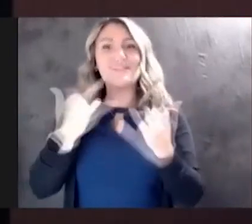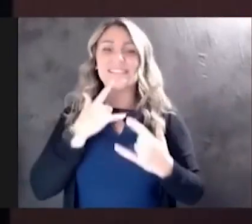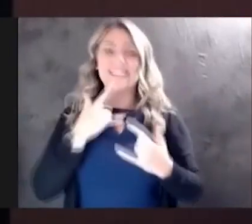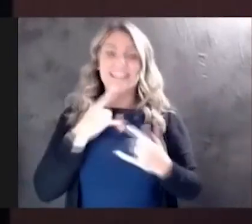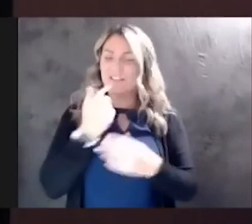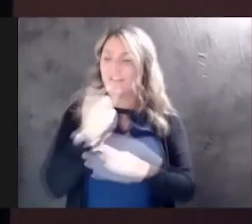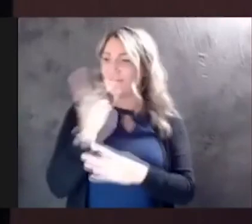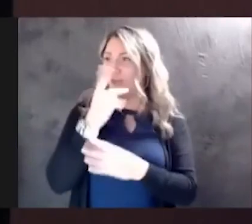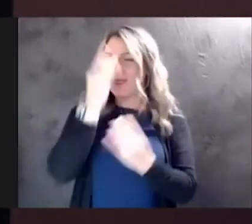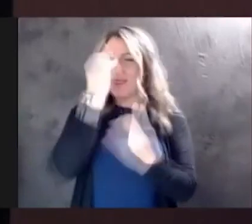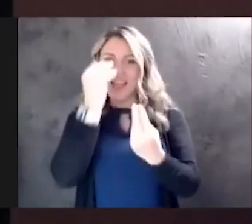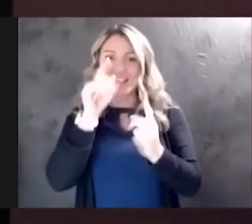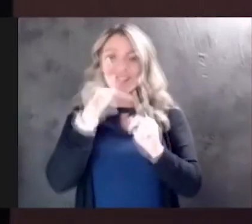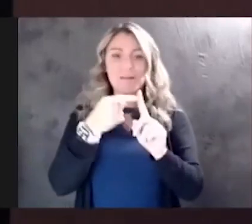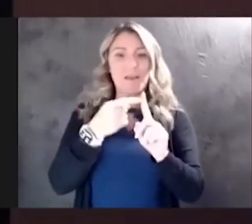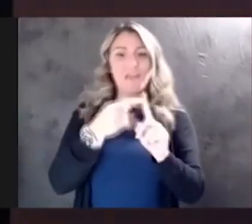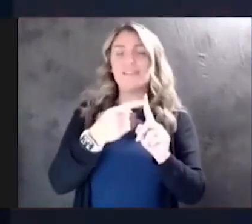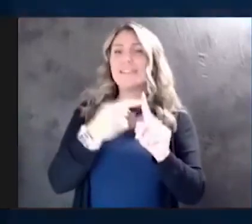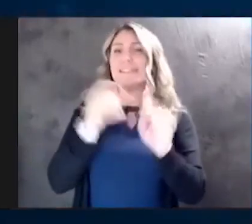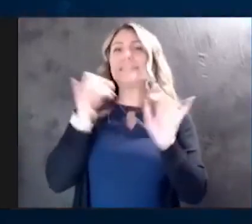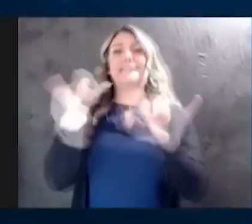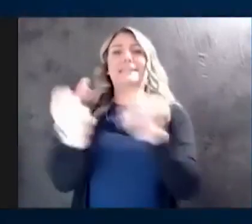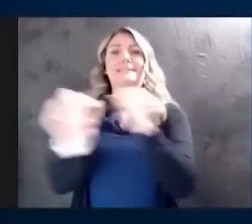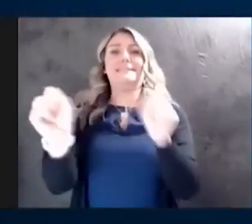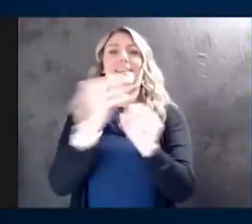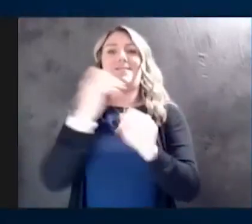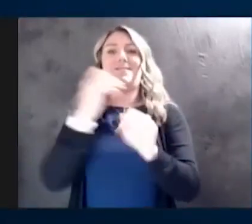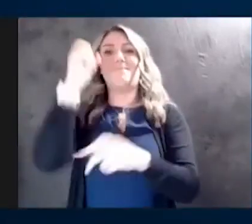staying safe, but also getting back to life.